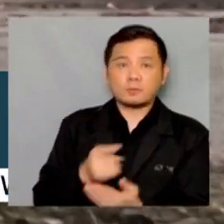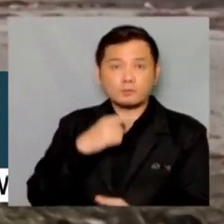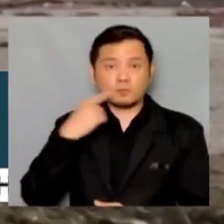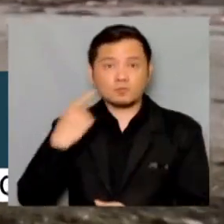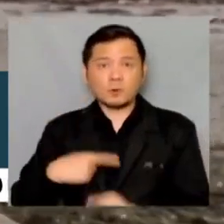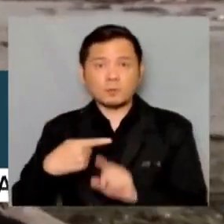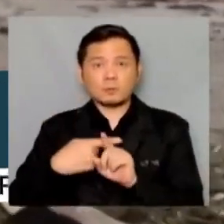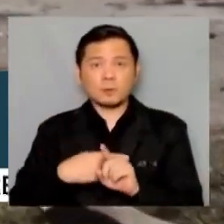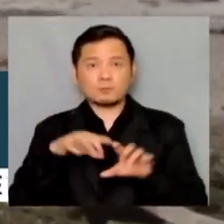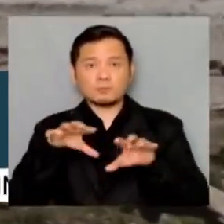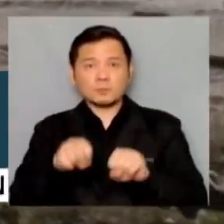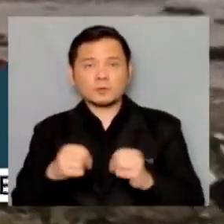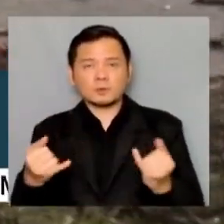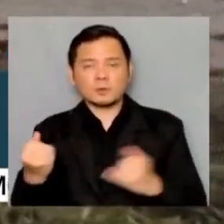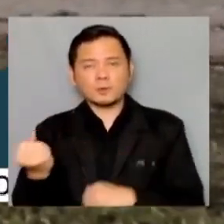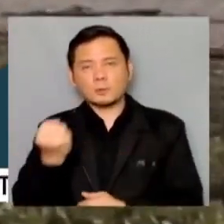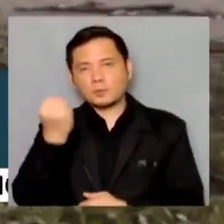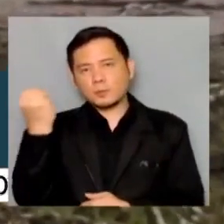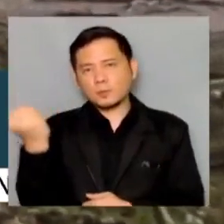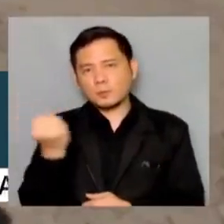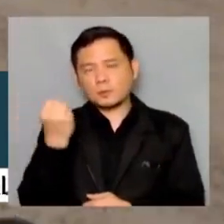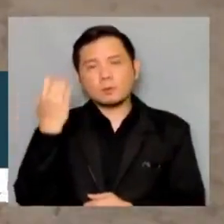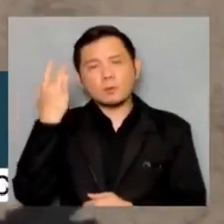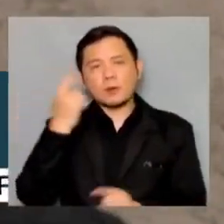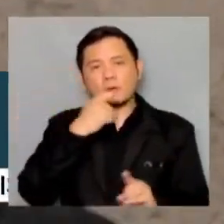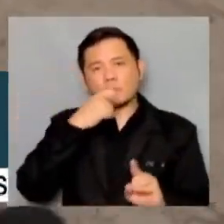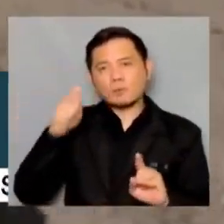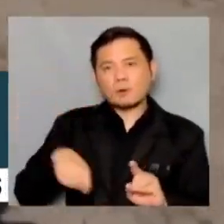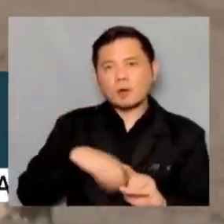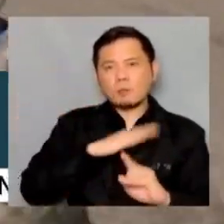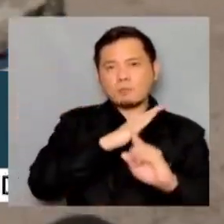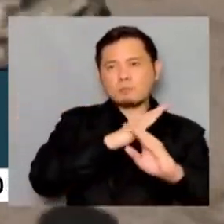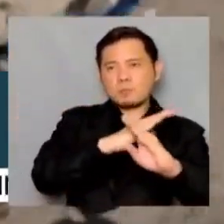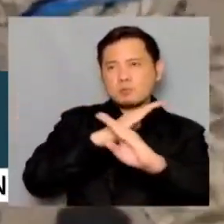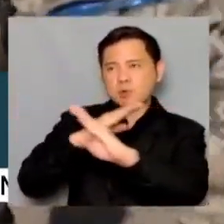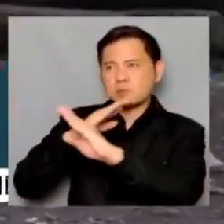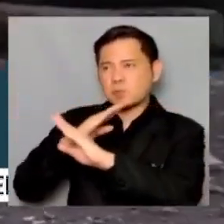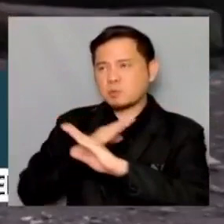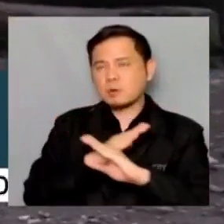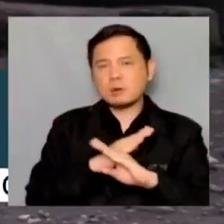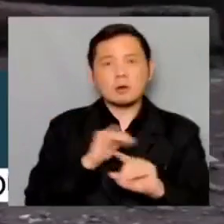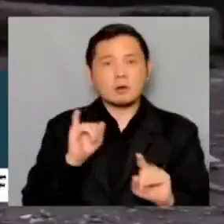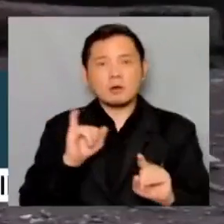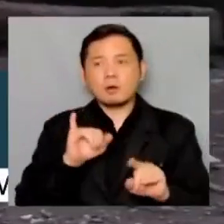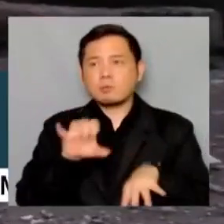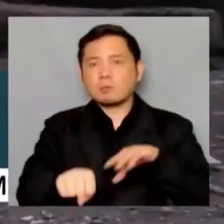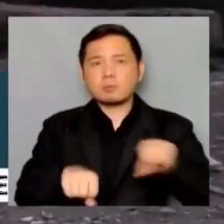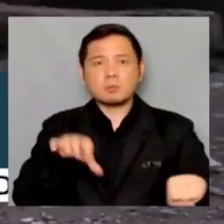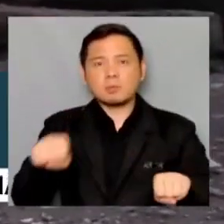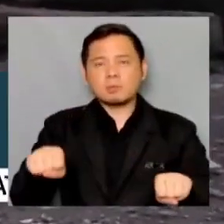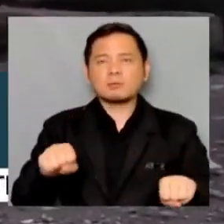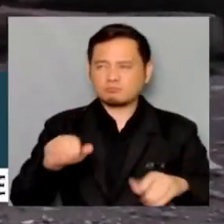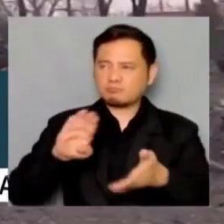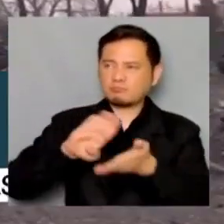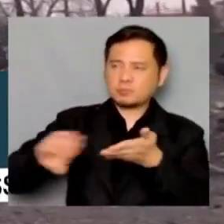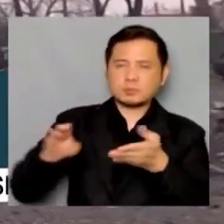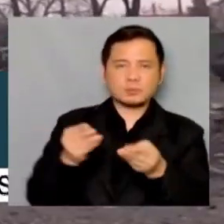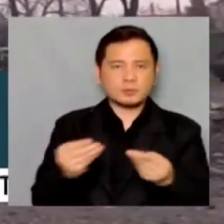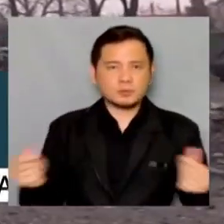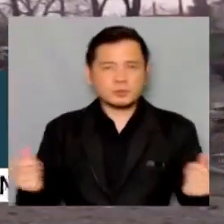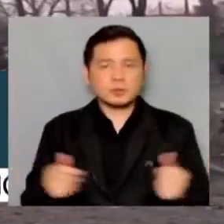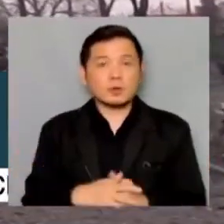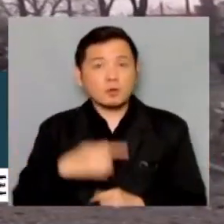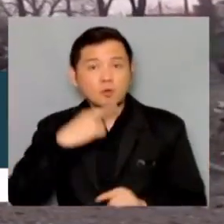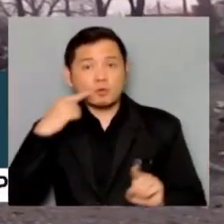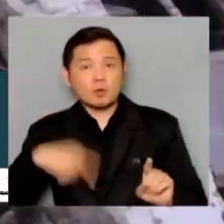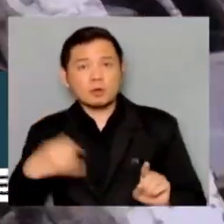most fronts by stiff Ukrainian resistance, who have recaptured some territories. The Pentagon has also confirmed Russia has started